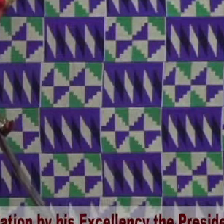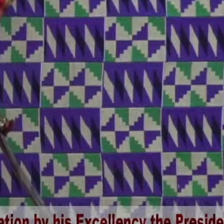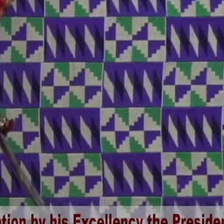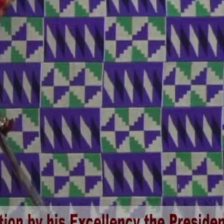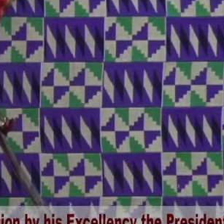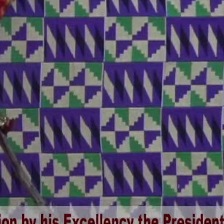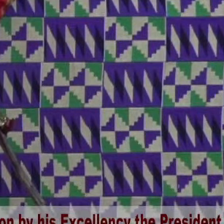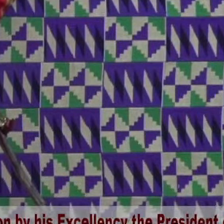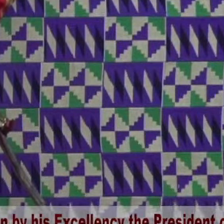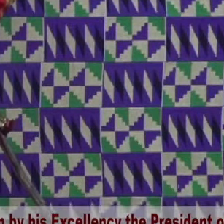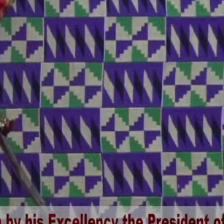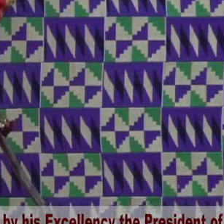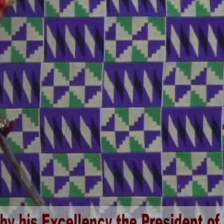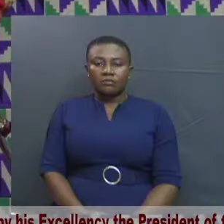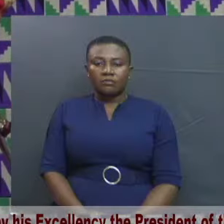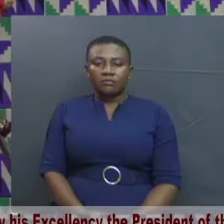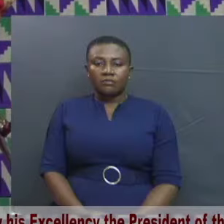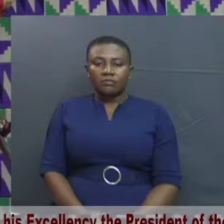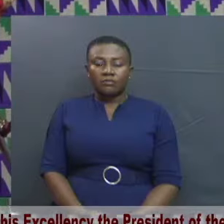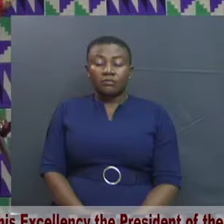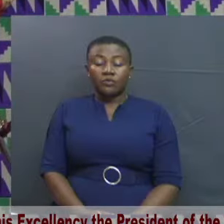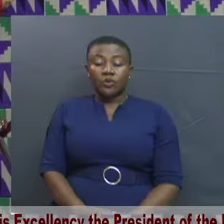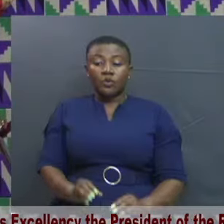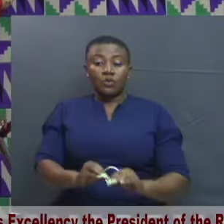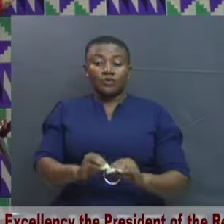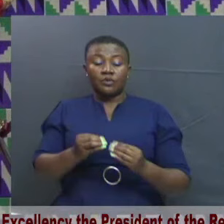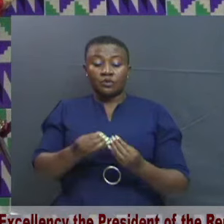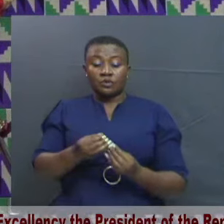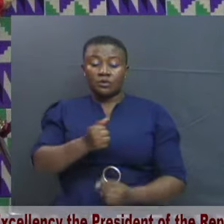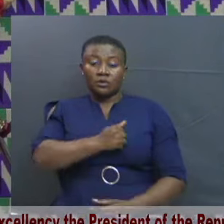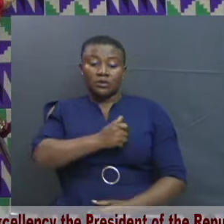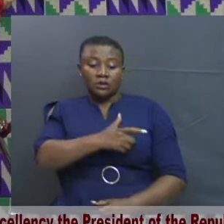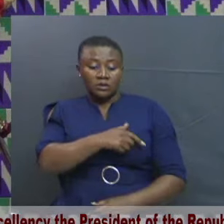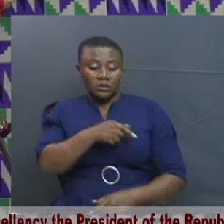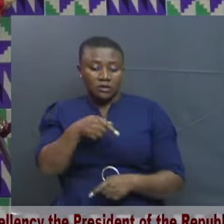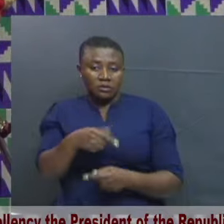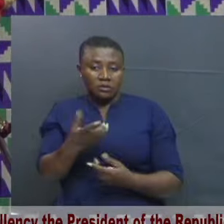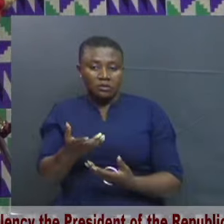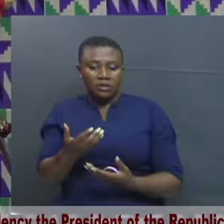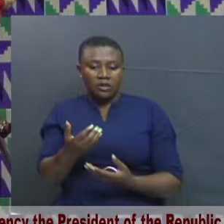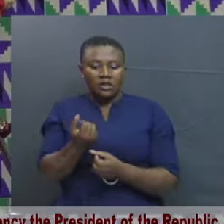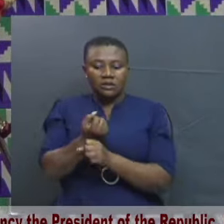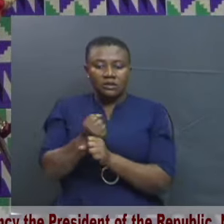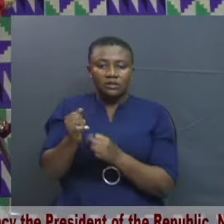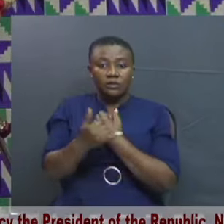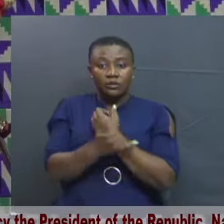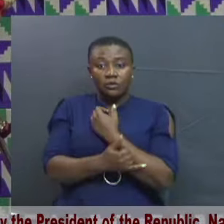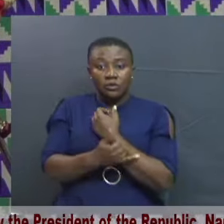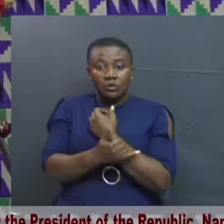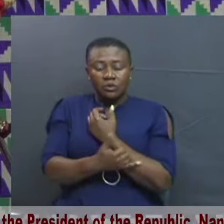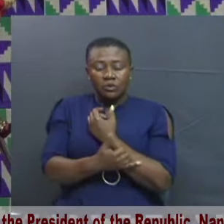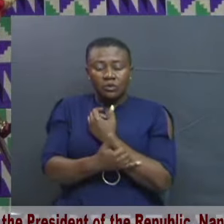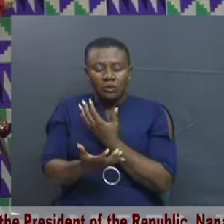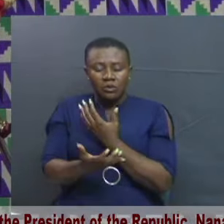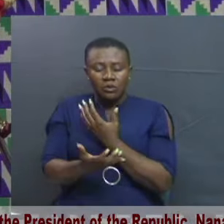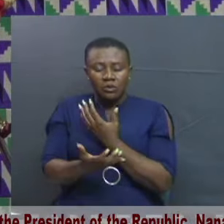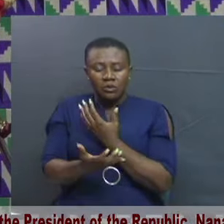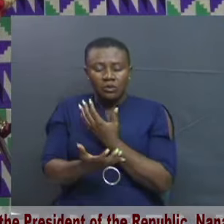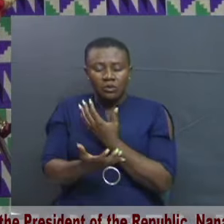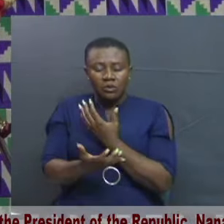state the Office of the Attorney General as a result has saved the country over 10